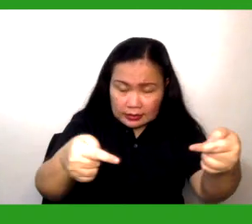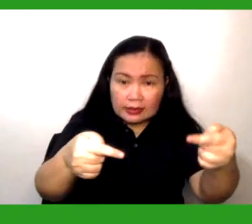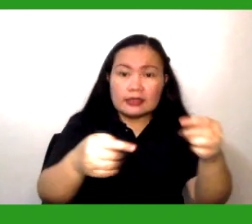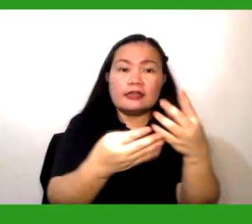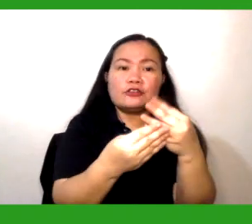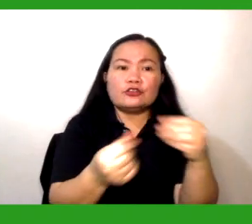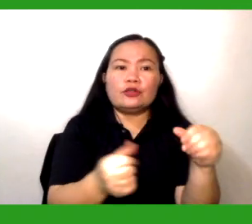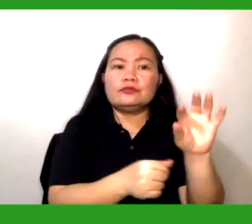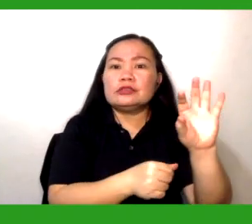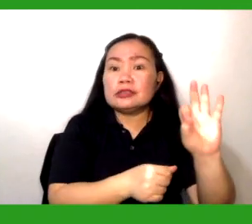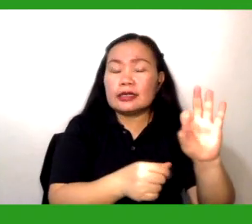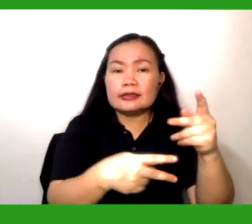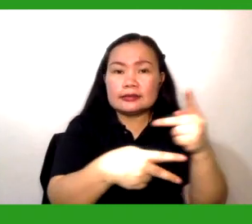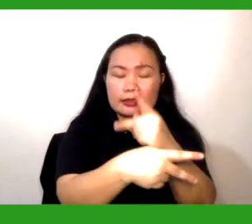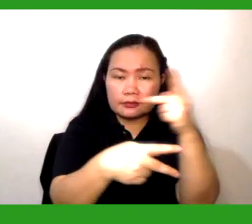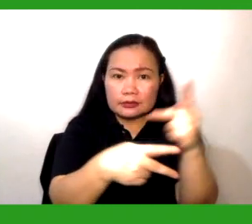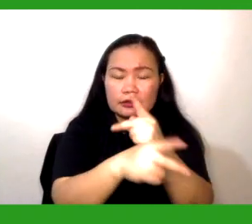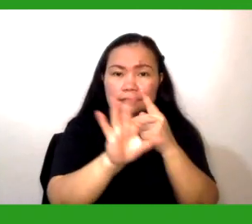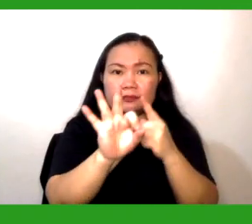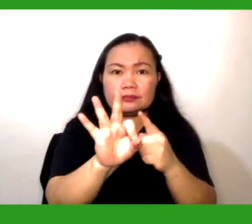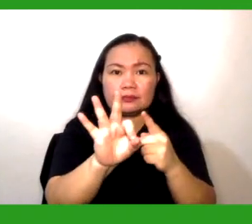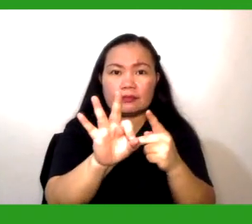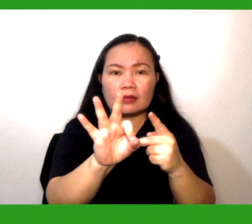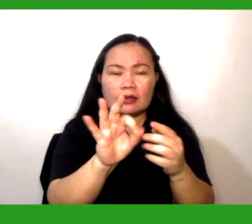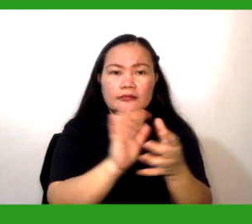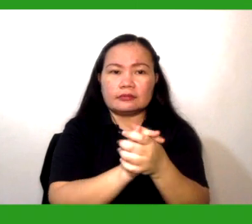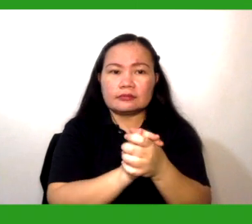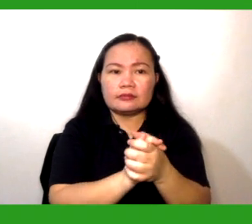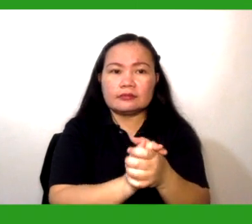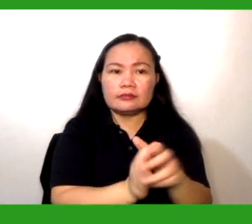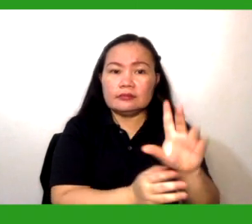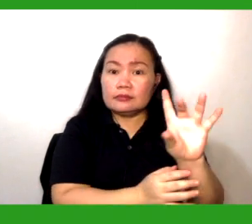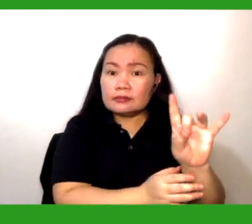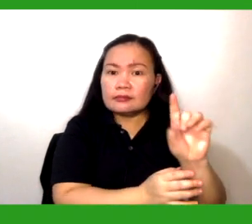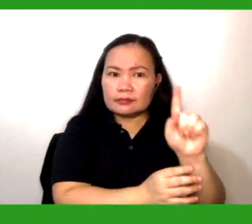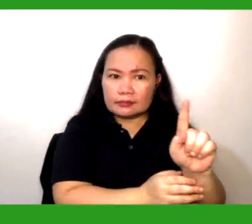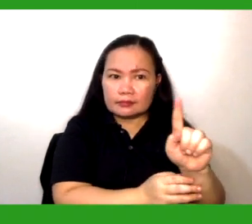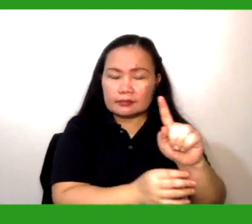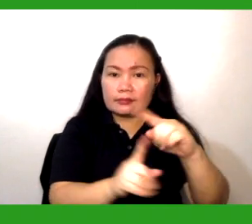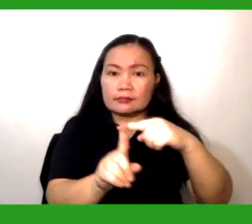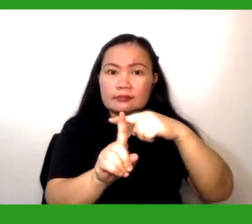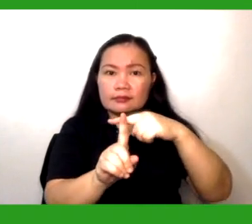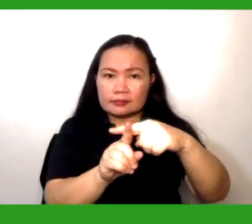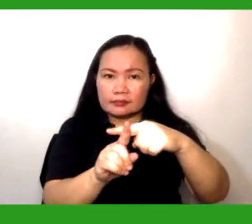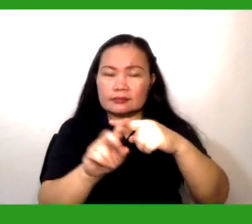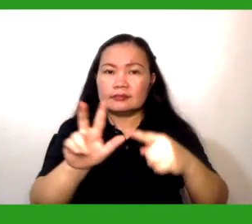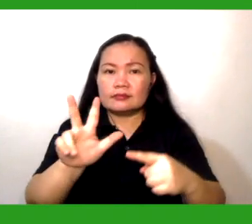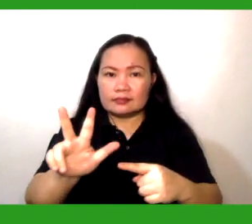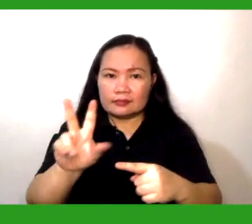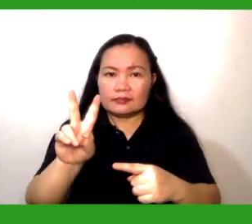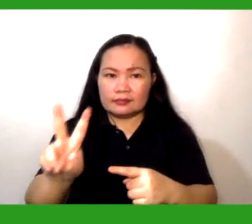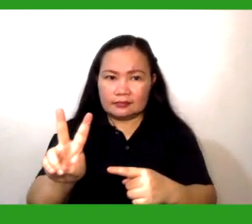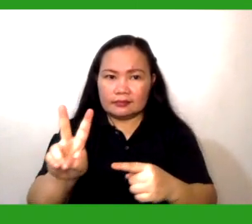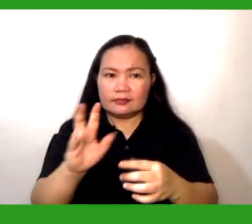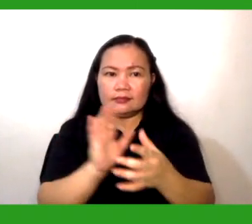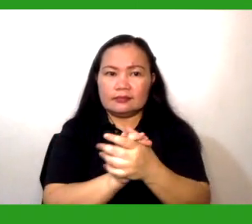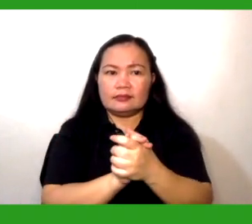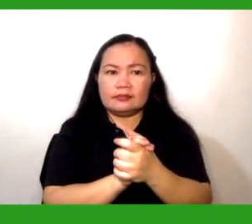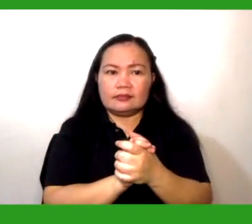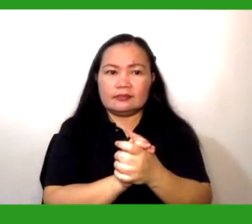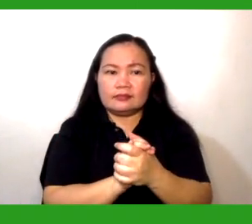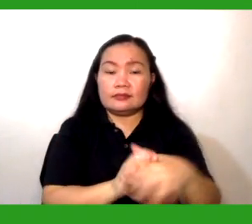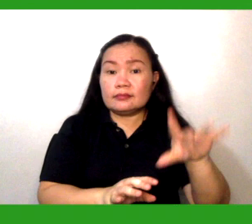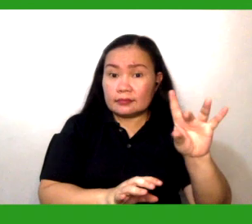ito, this means that you have to perform this first before you add 32. So, 9 times 9, that is